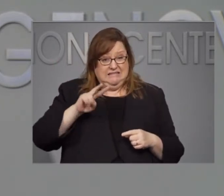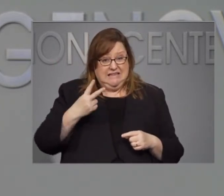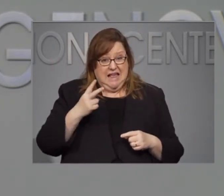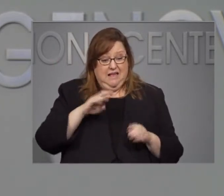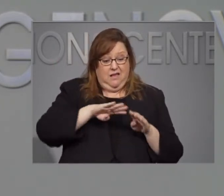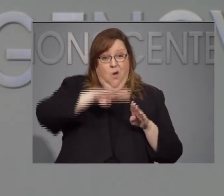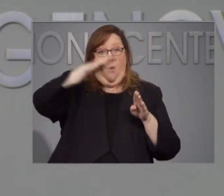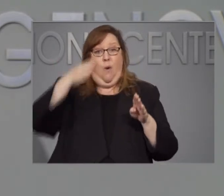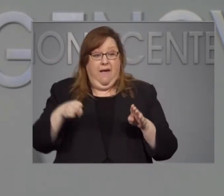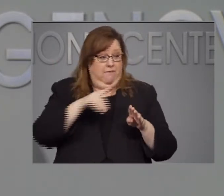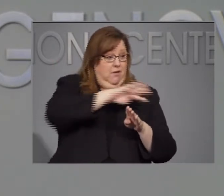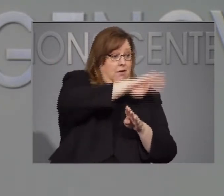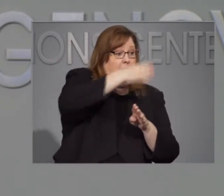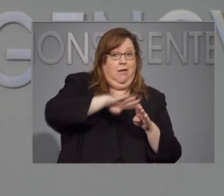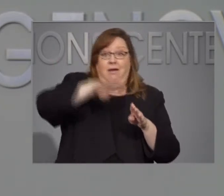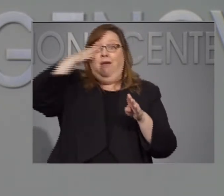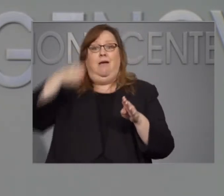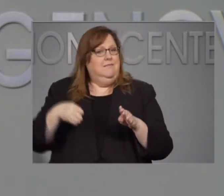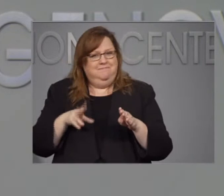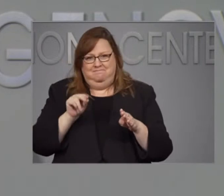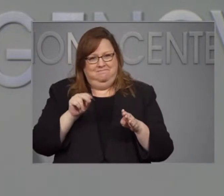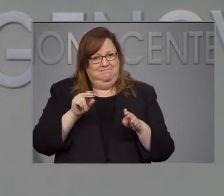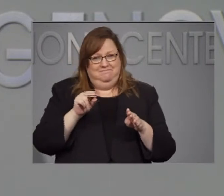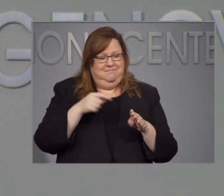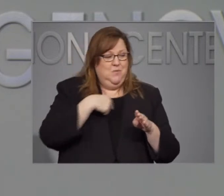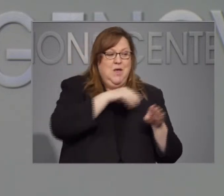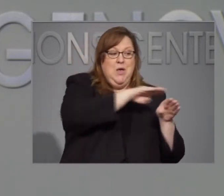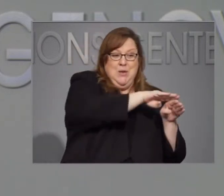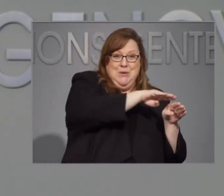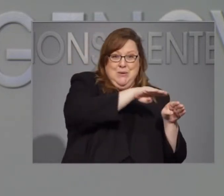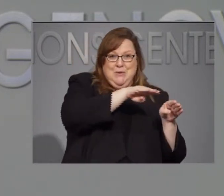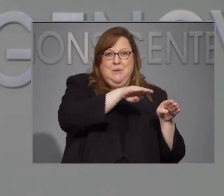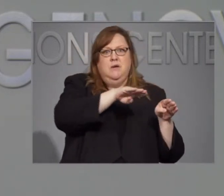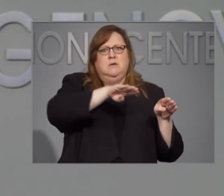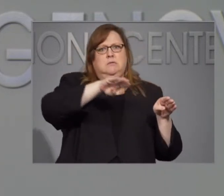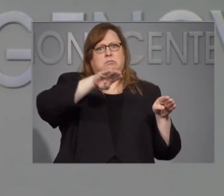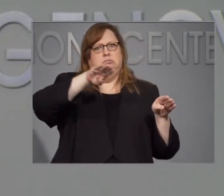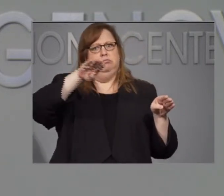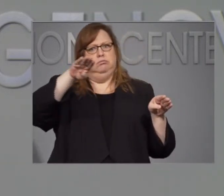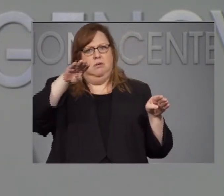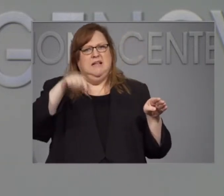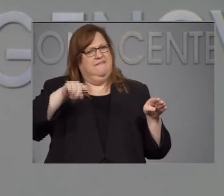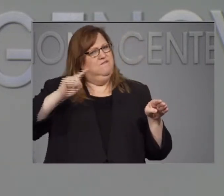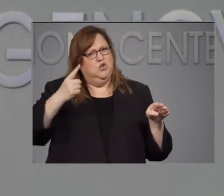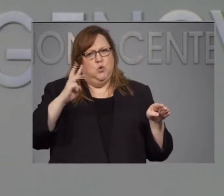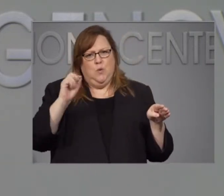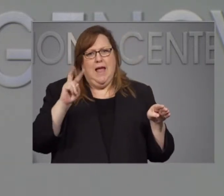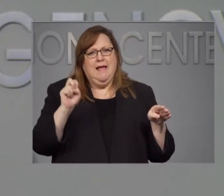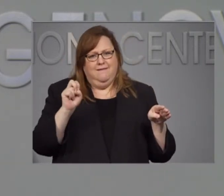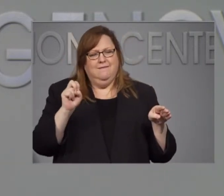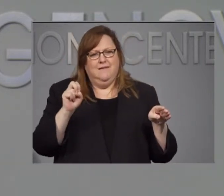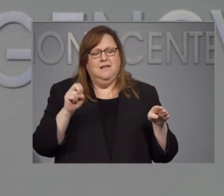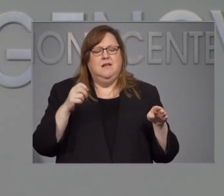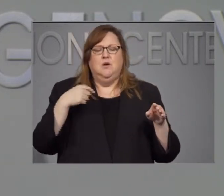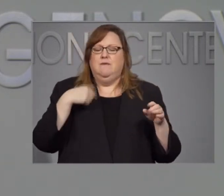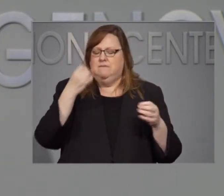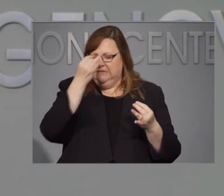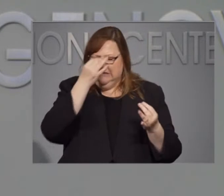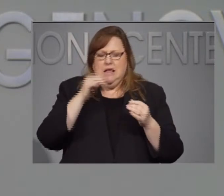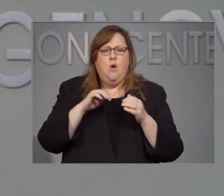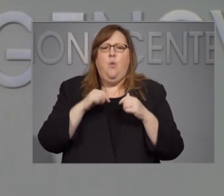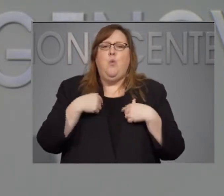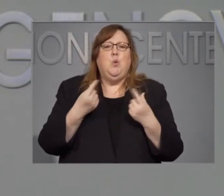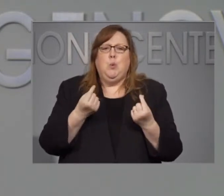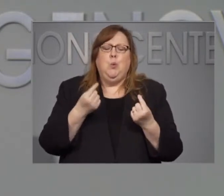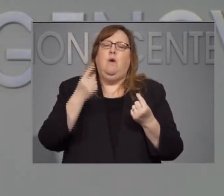first, and it's a matter on us to make sure that we can live with this virus and make sure we don't overwhelm our healthcare system and we save